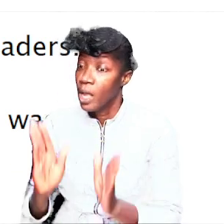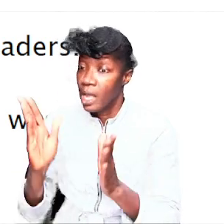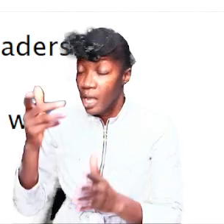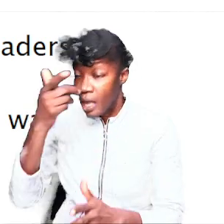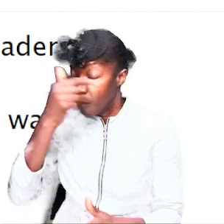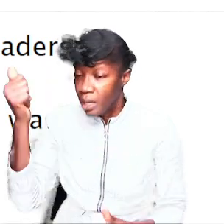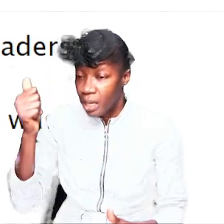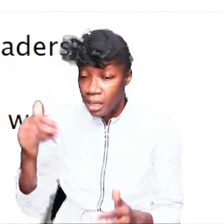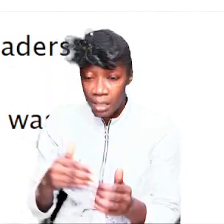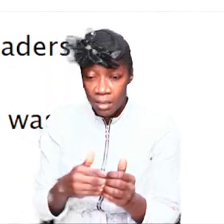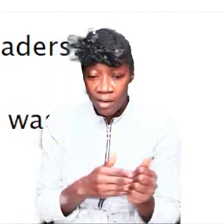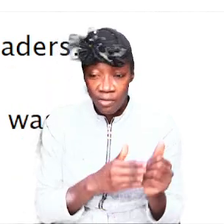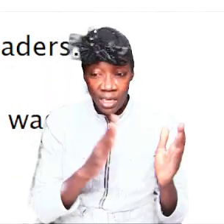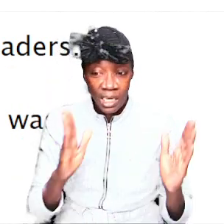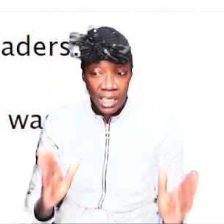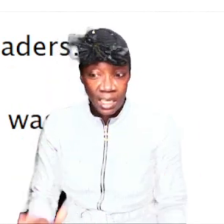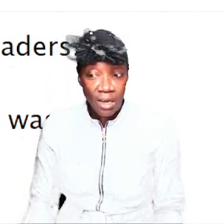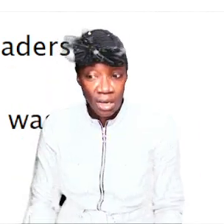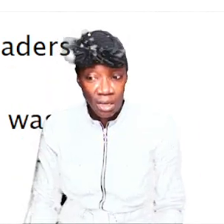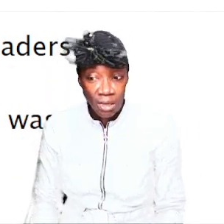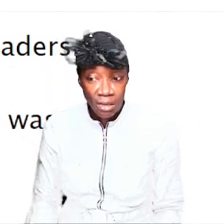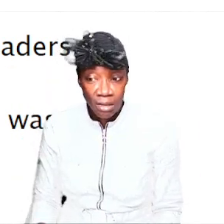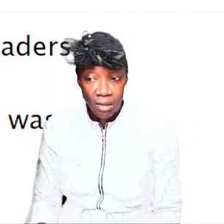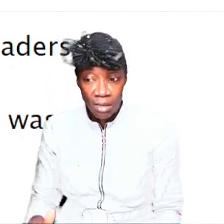This is why people who